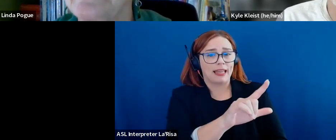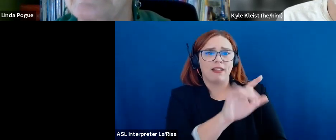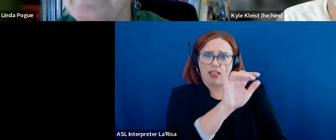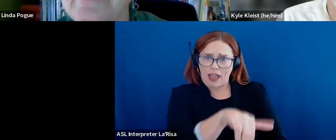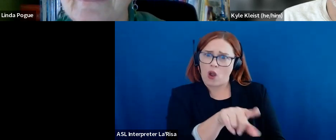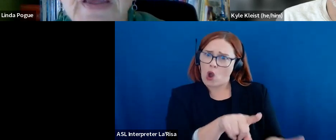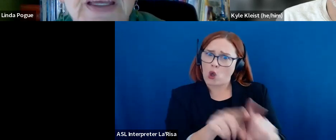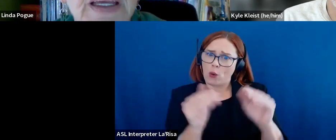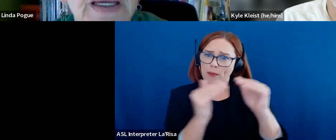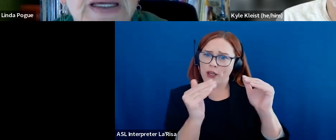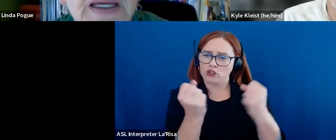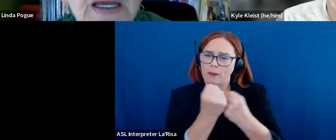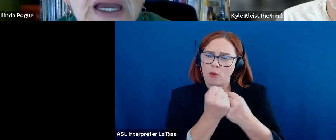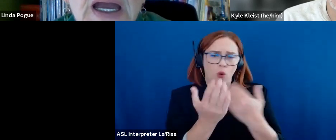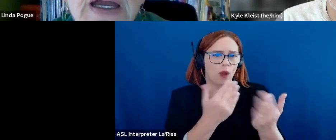well.